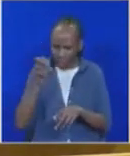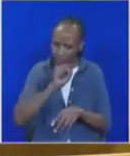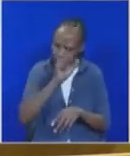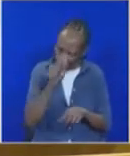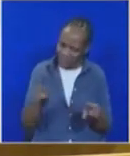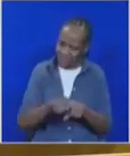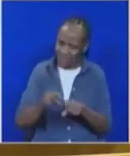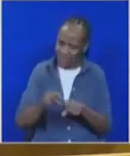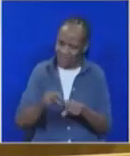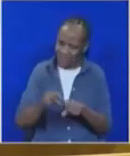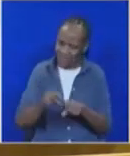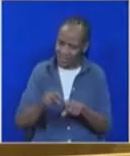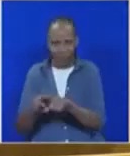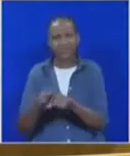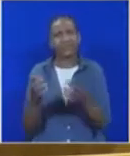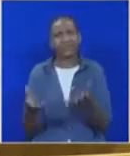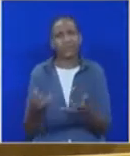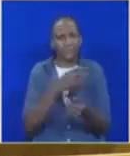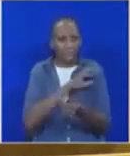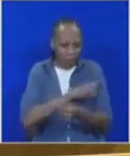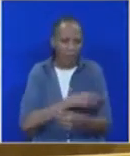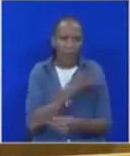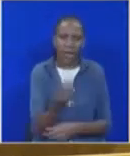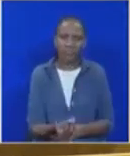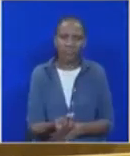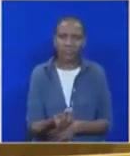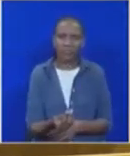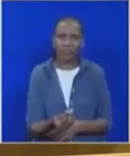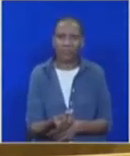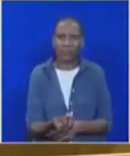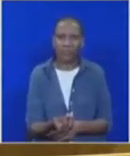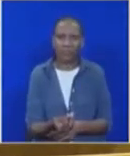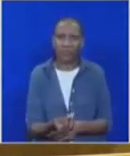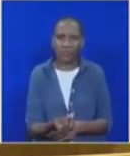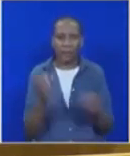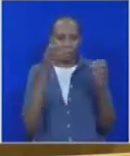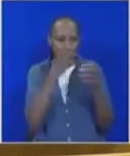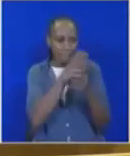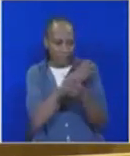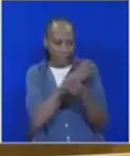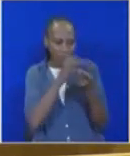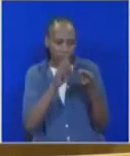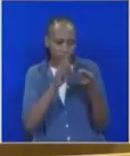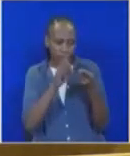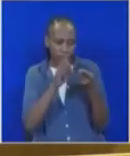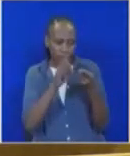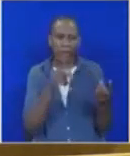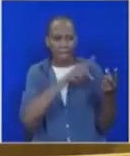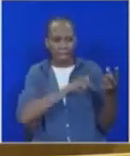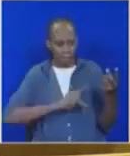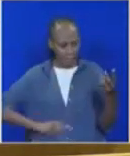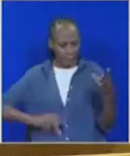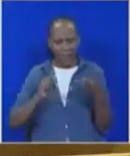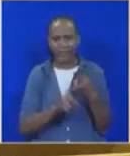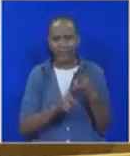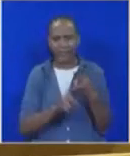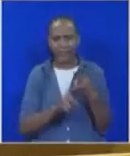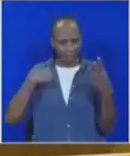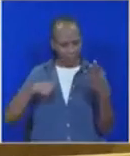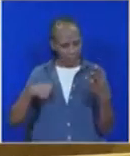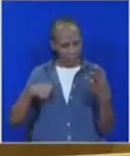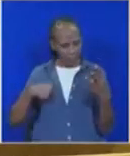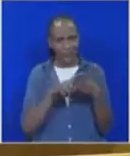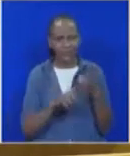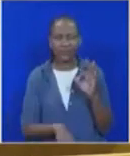existing expropriating powers. Several national ministers, all 9 premiers, and all municipalities have